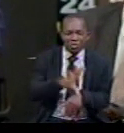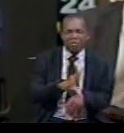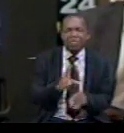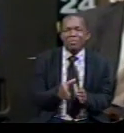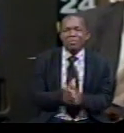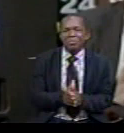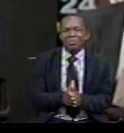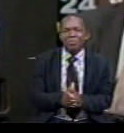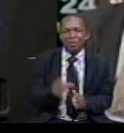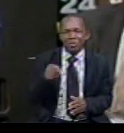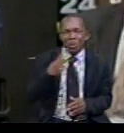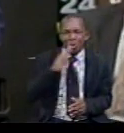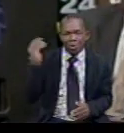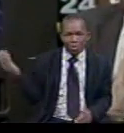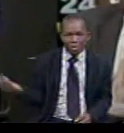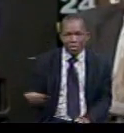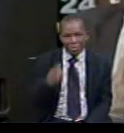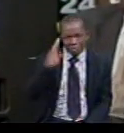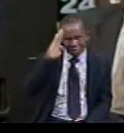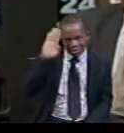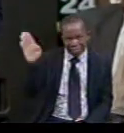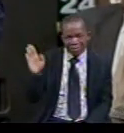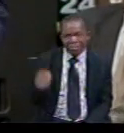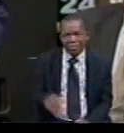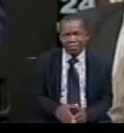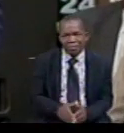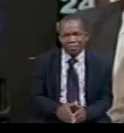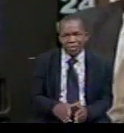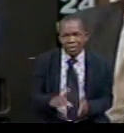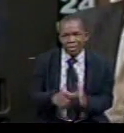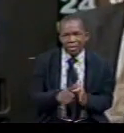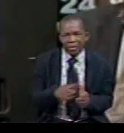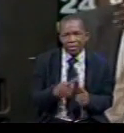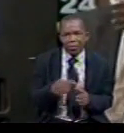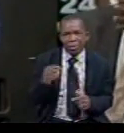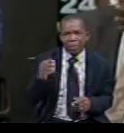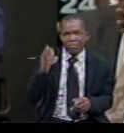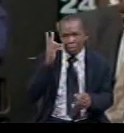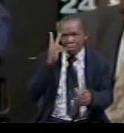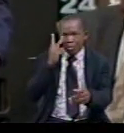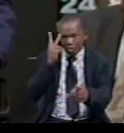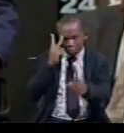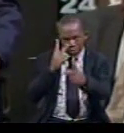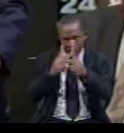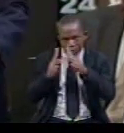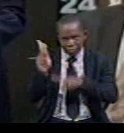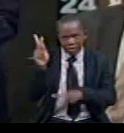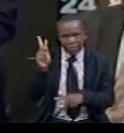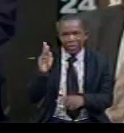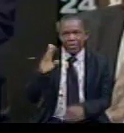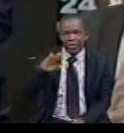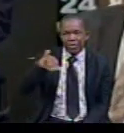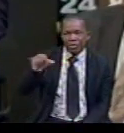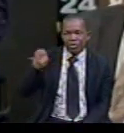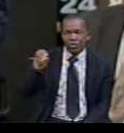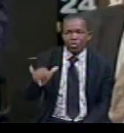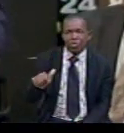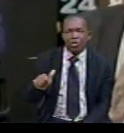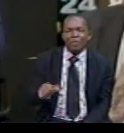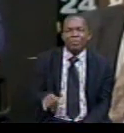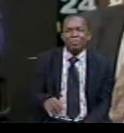You are welcome. Then we have Prophet George Amenin, the founder of Potter's